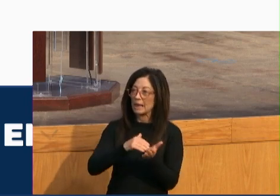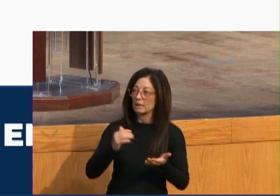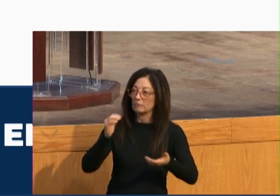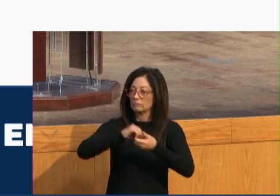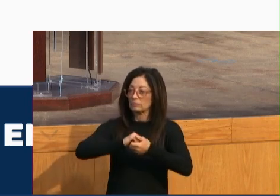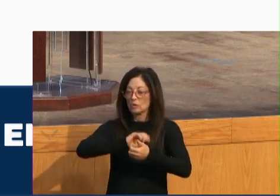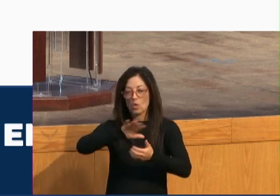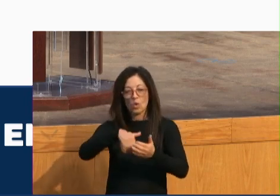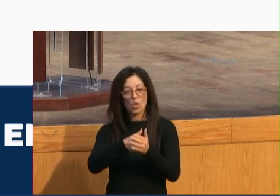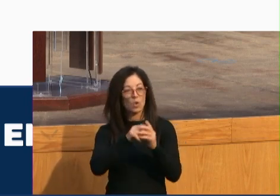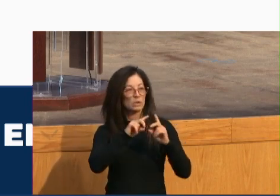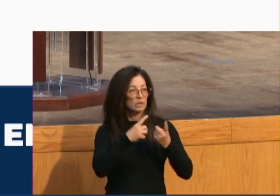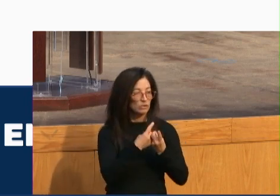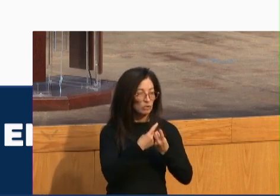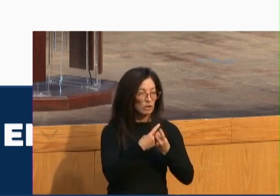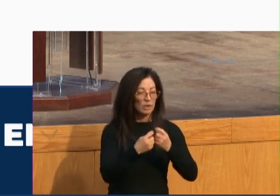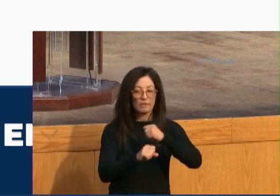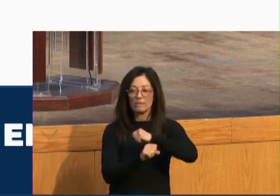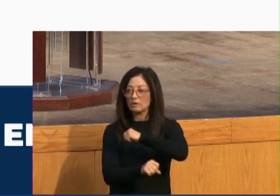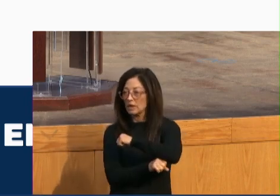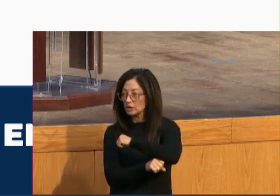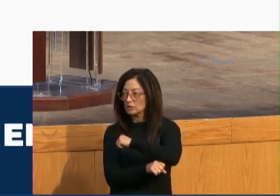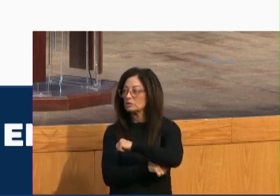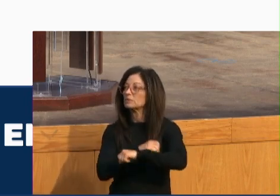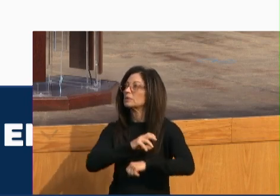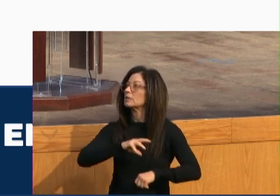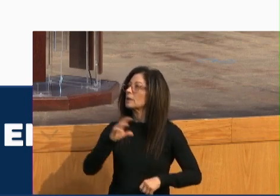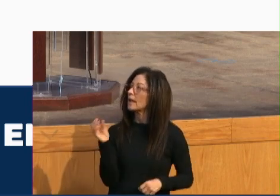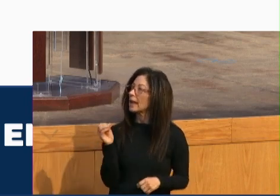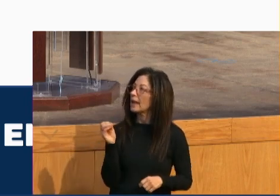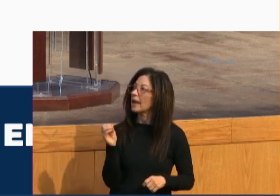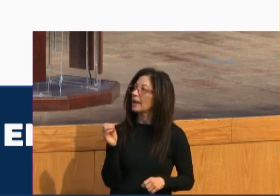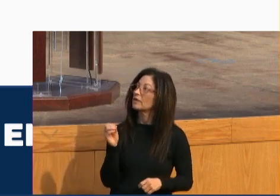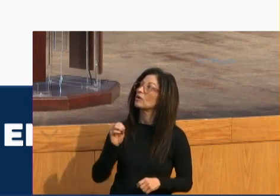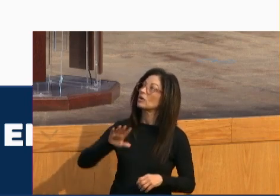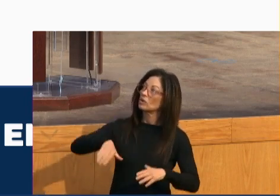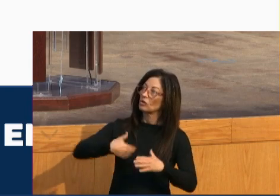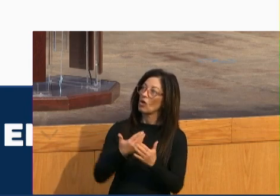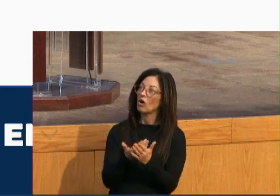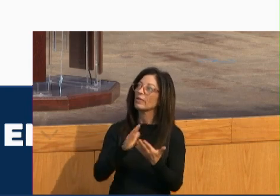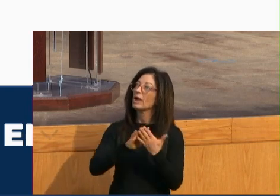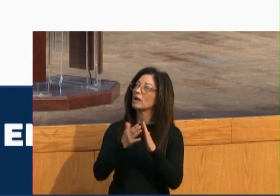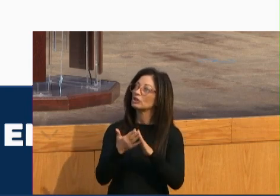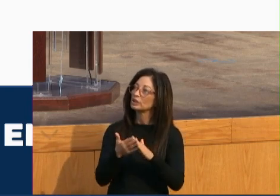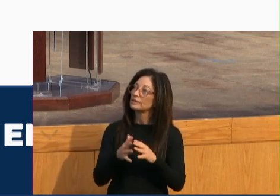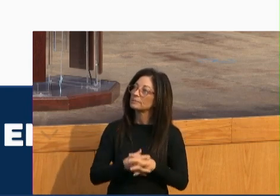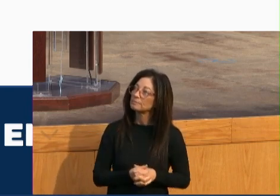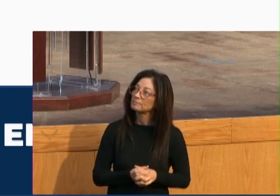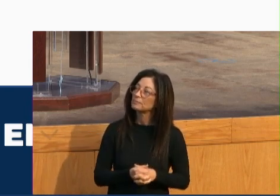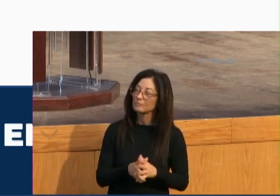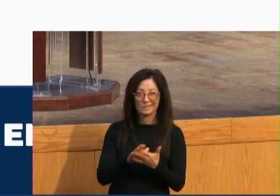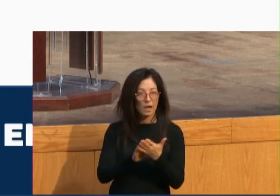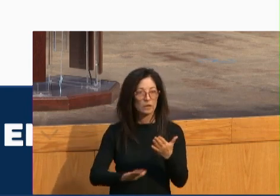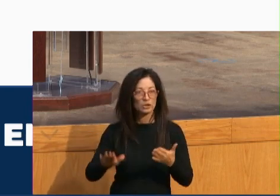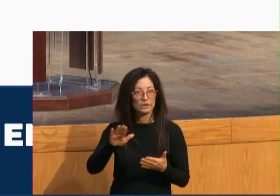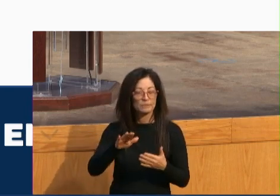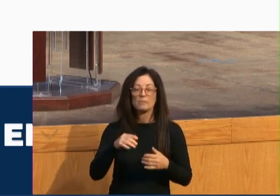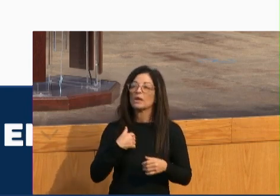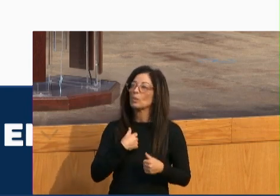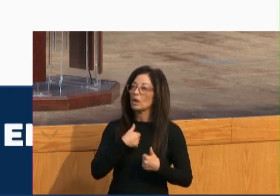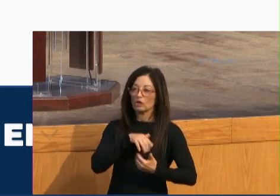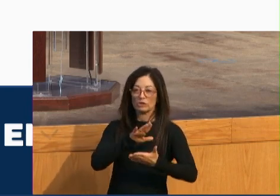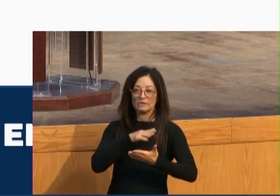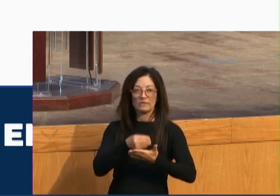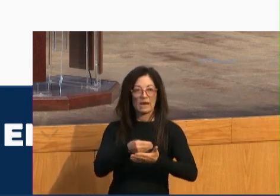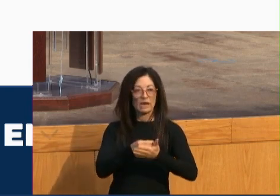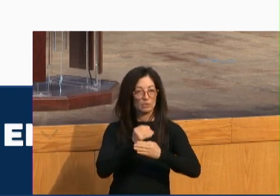entire district, the foundation, and all 10 colleges. And it will address financial barriers for students.